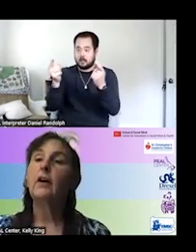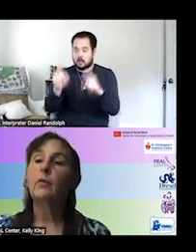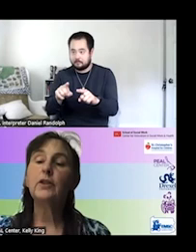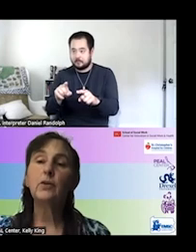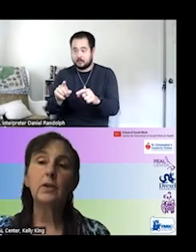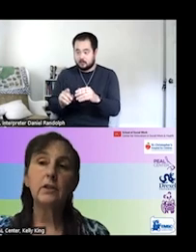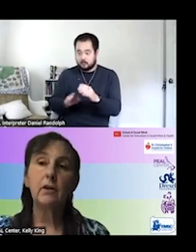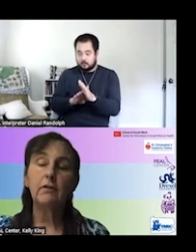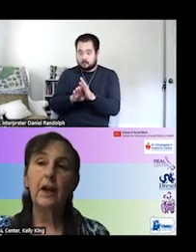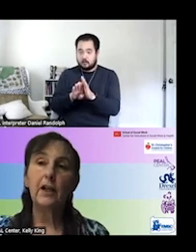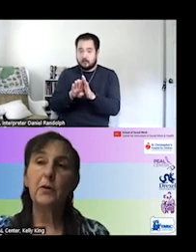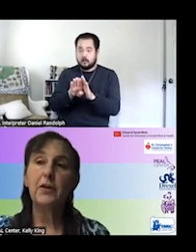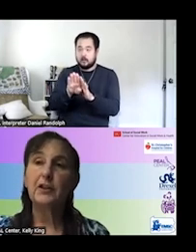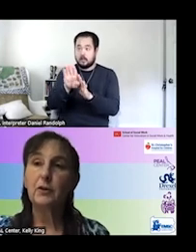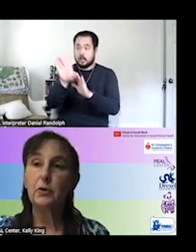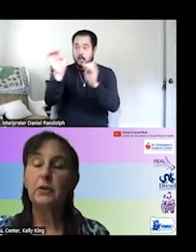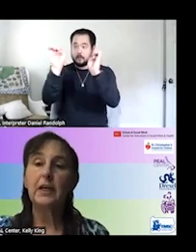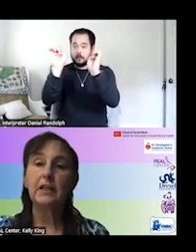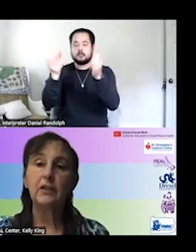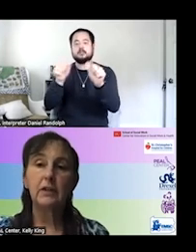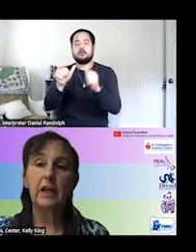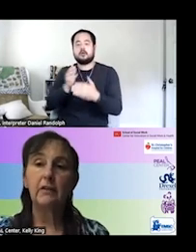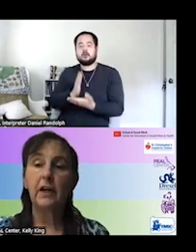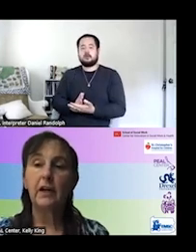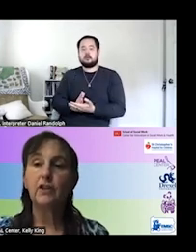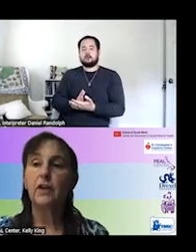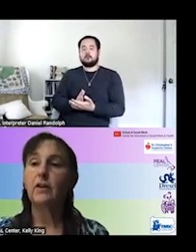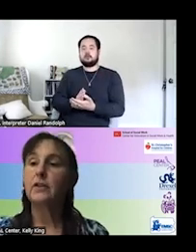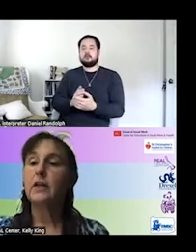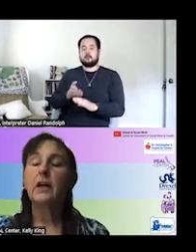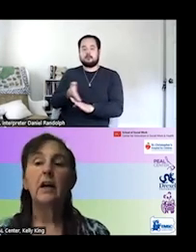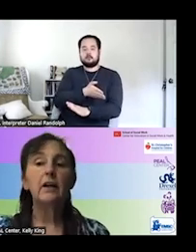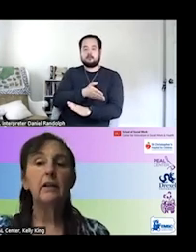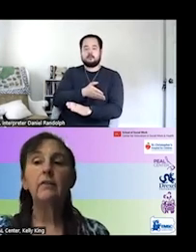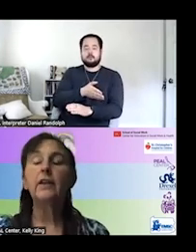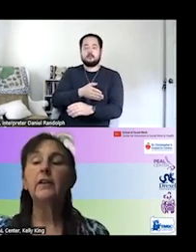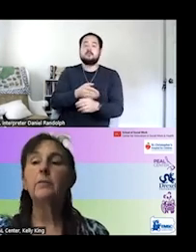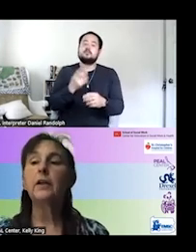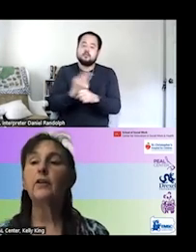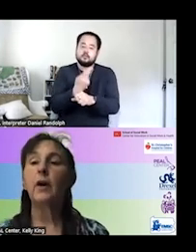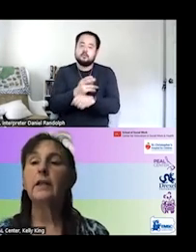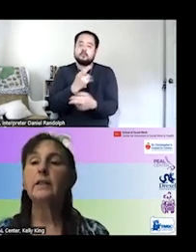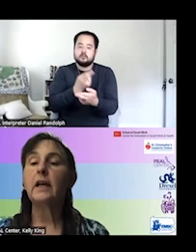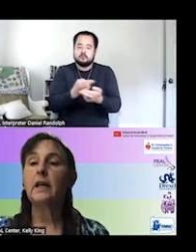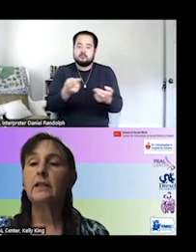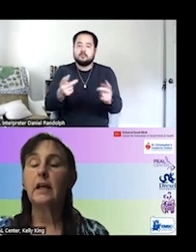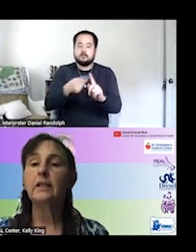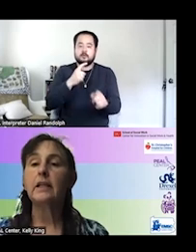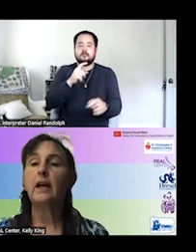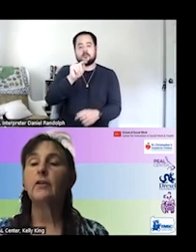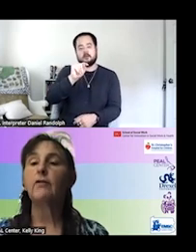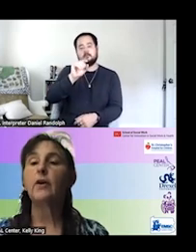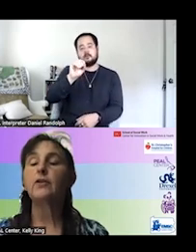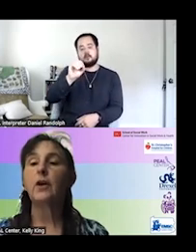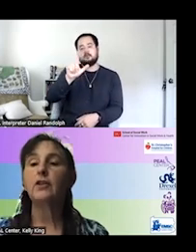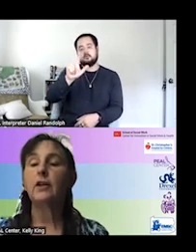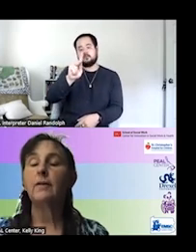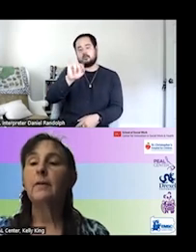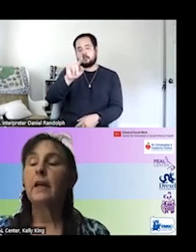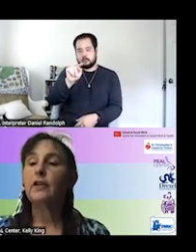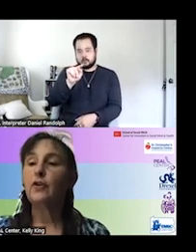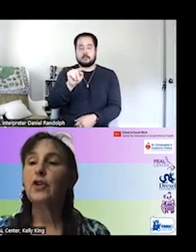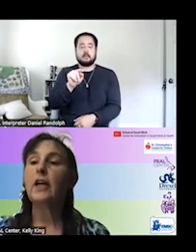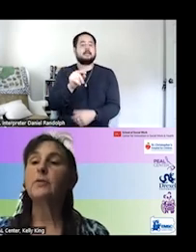Again, resources are available in your toolkit, so take advantage of those. Give a little bit of grace and set aside your